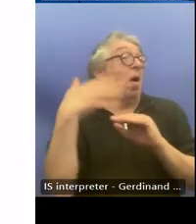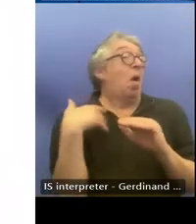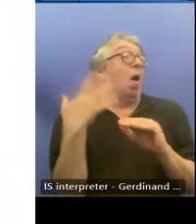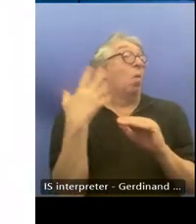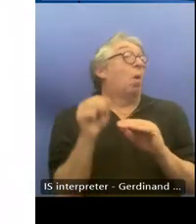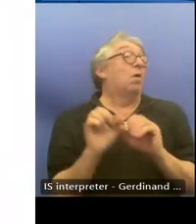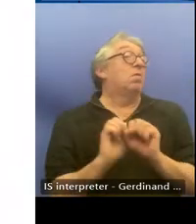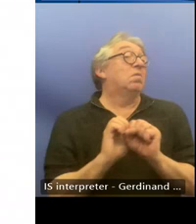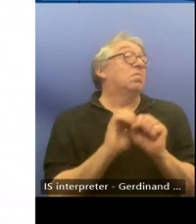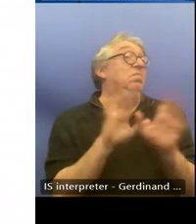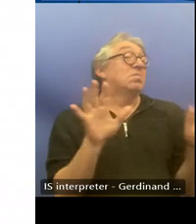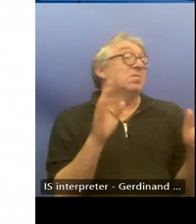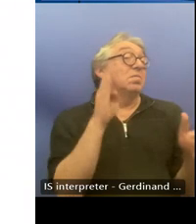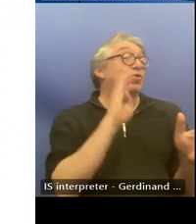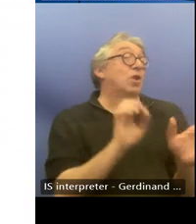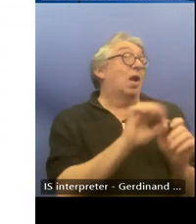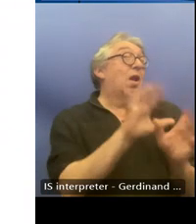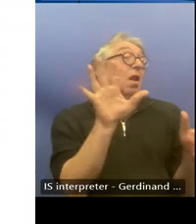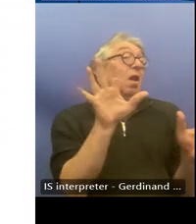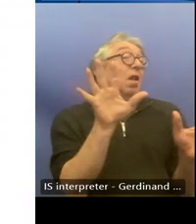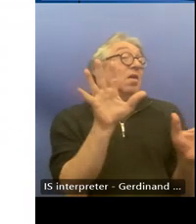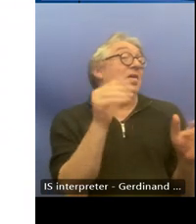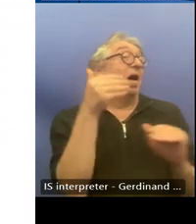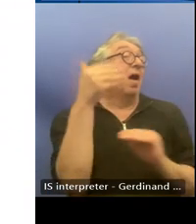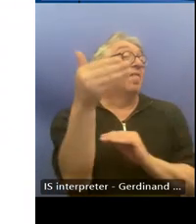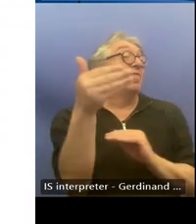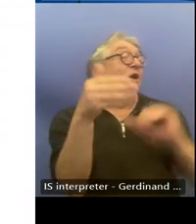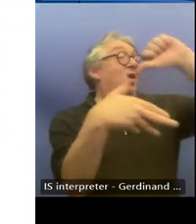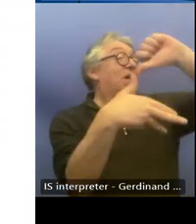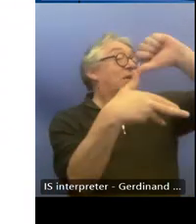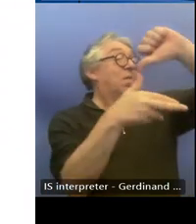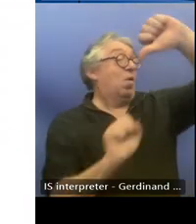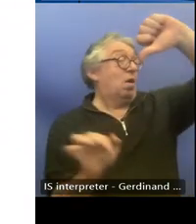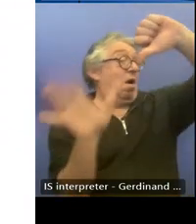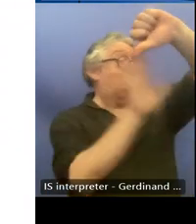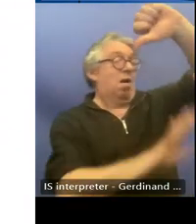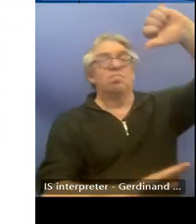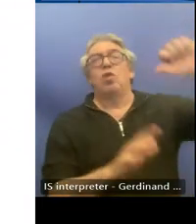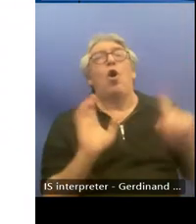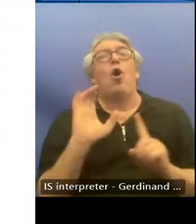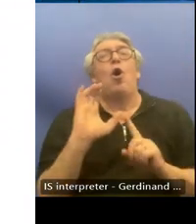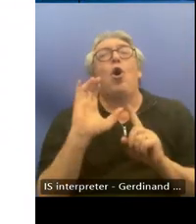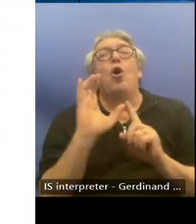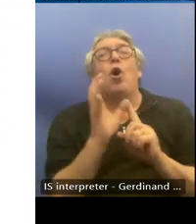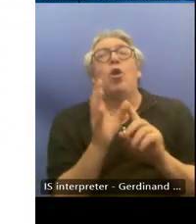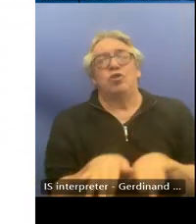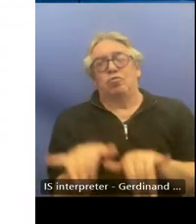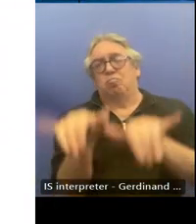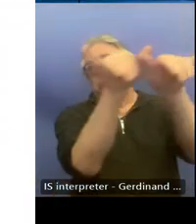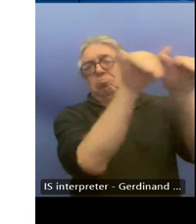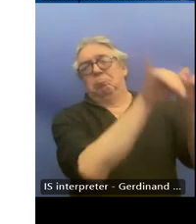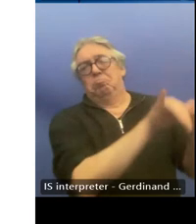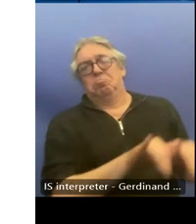Brazil and the Latin America, because the culture is the same, I think.